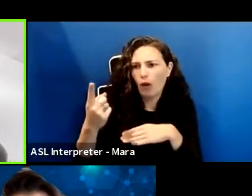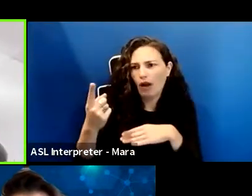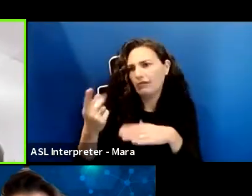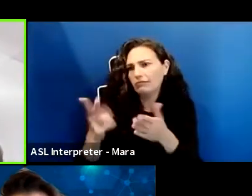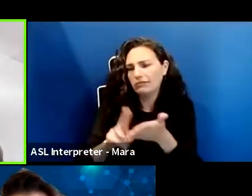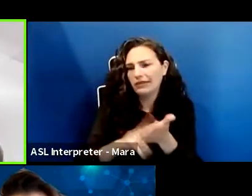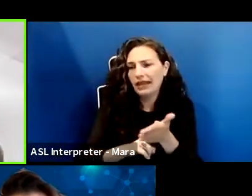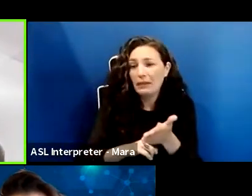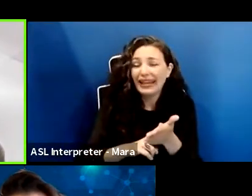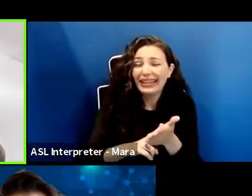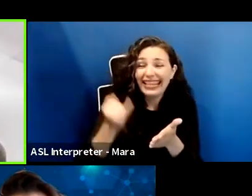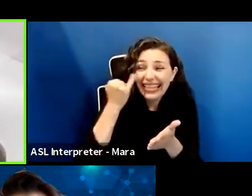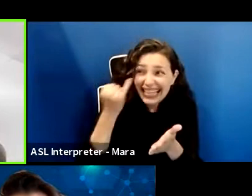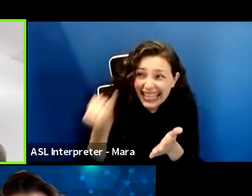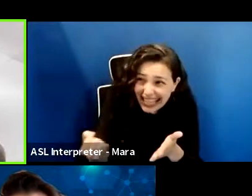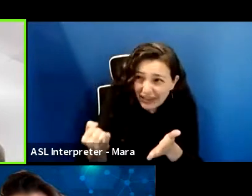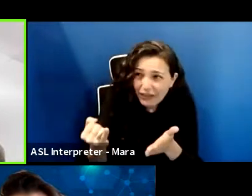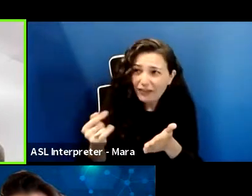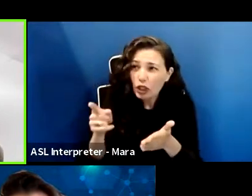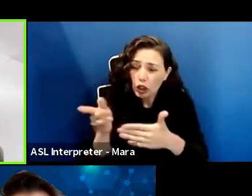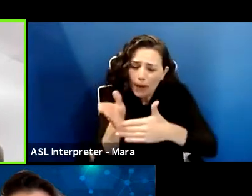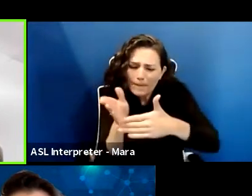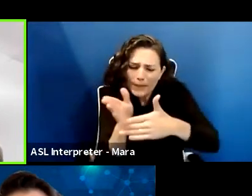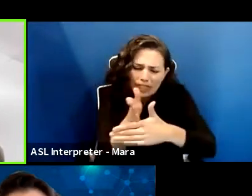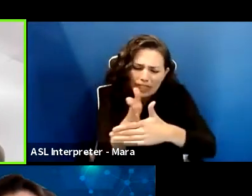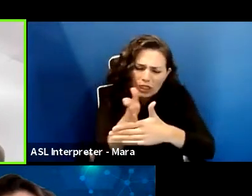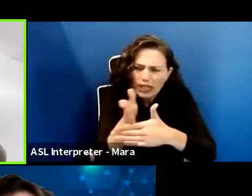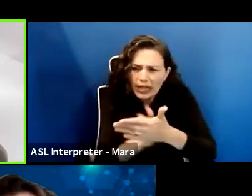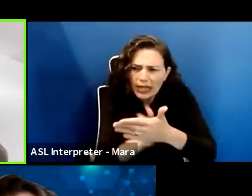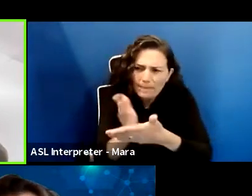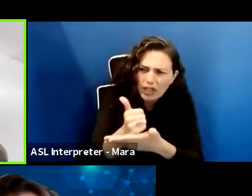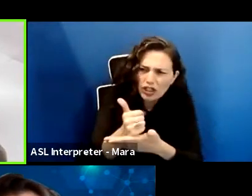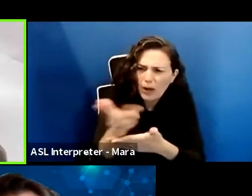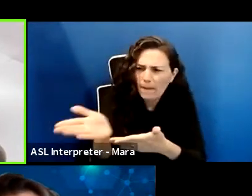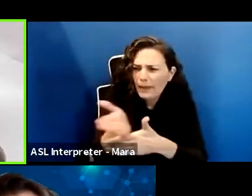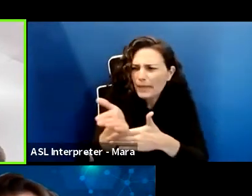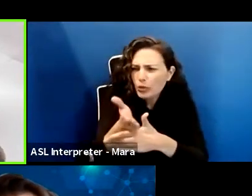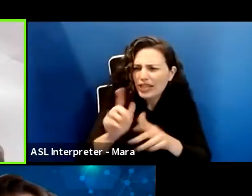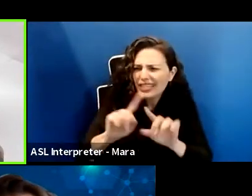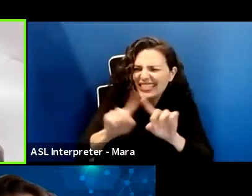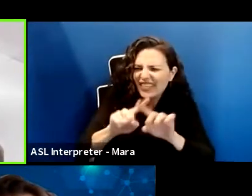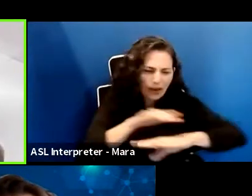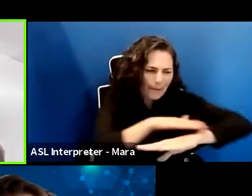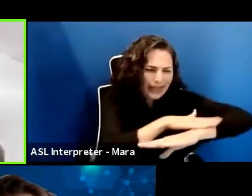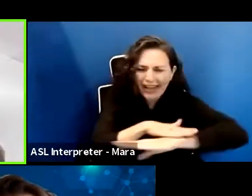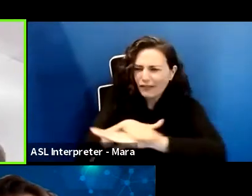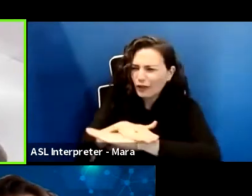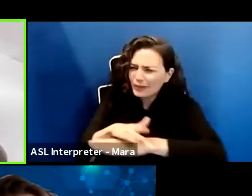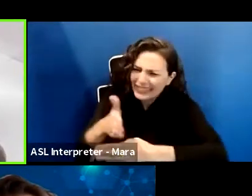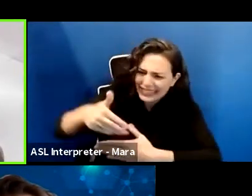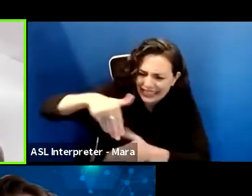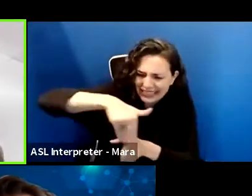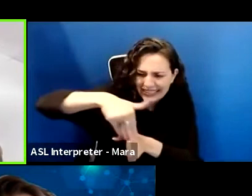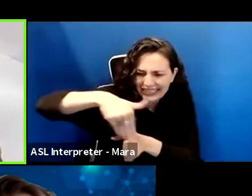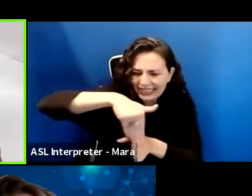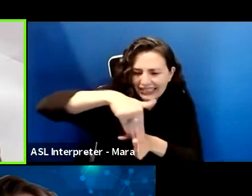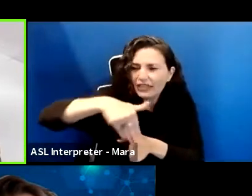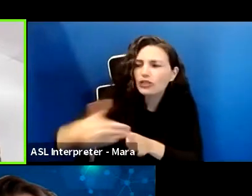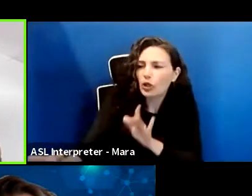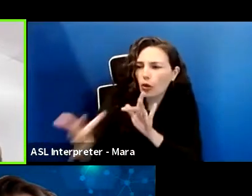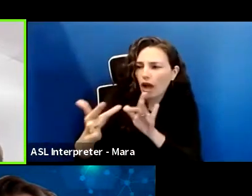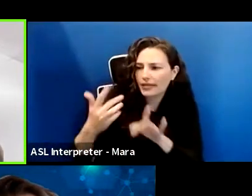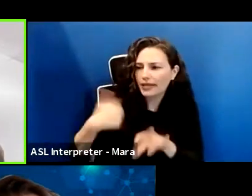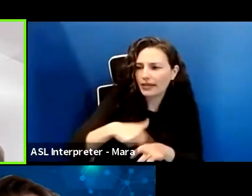budget or maybe certain exhibition platforms, could fall into a different areas. Our goal is to find the one most